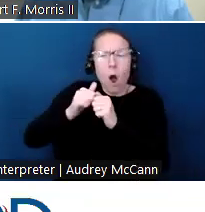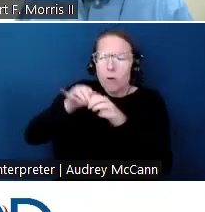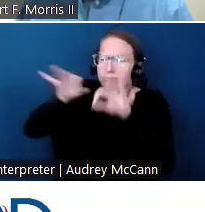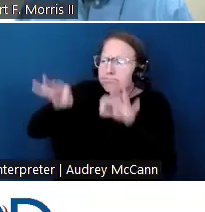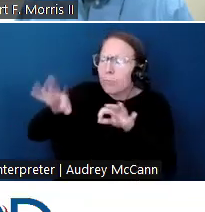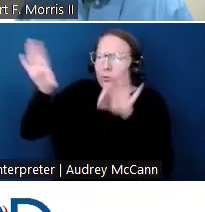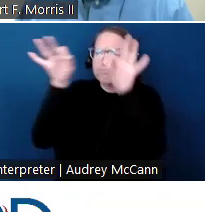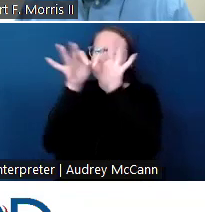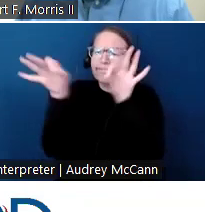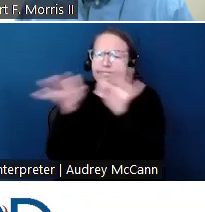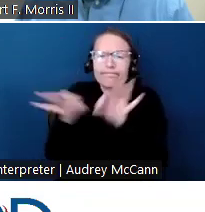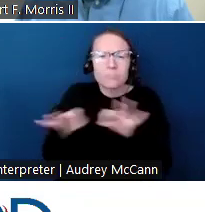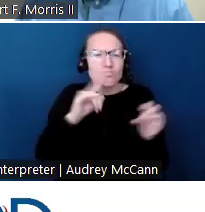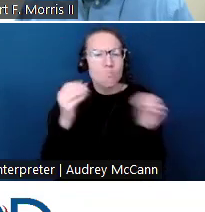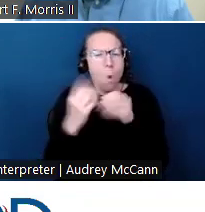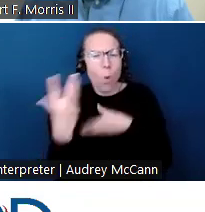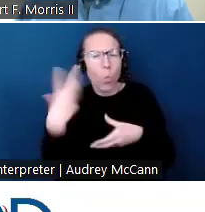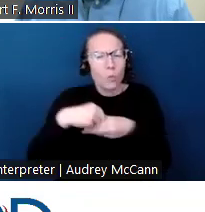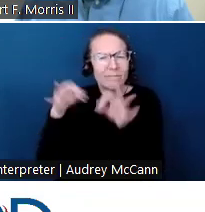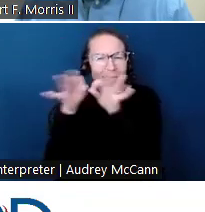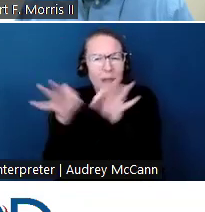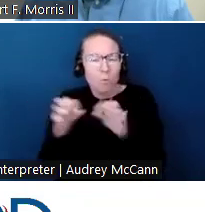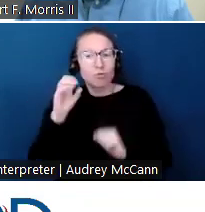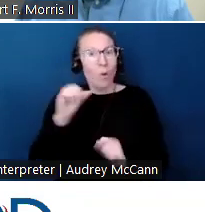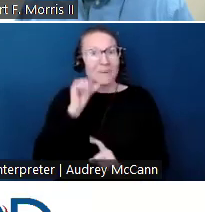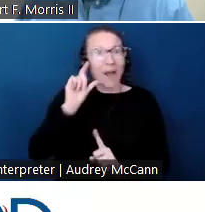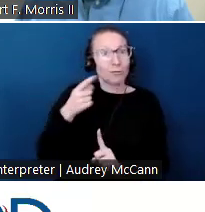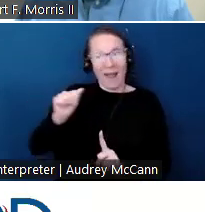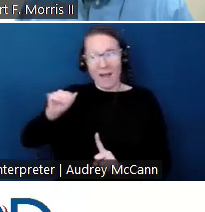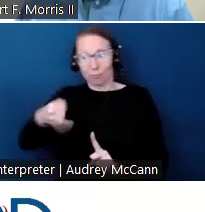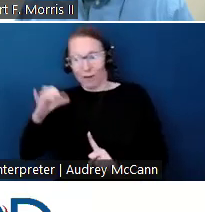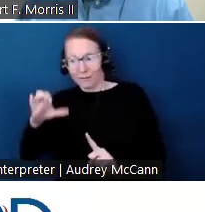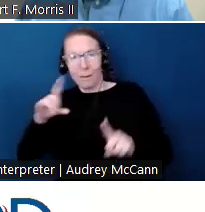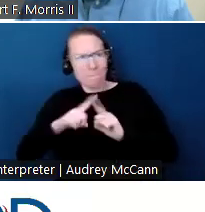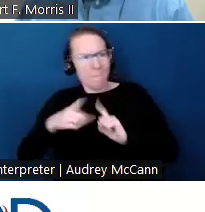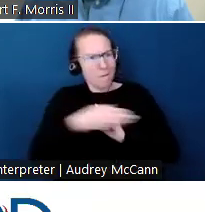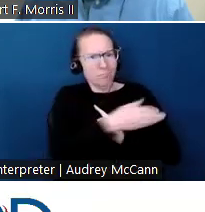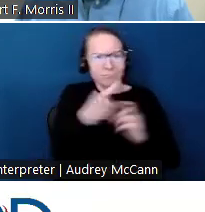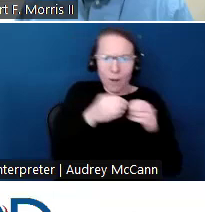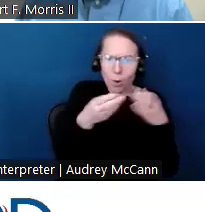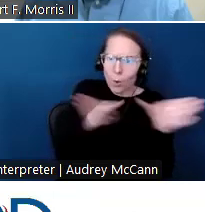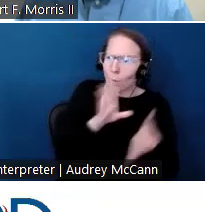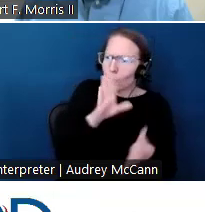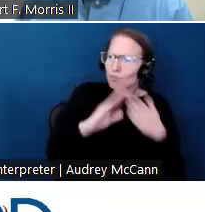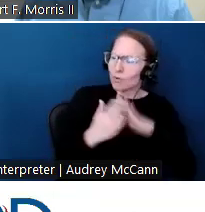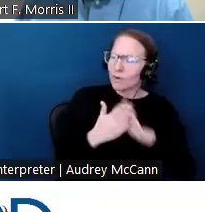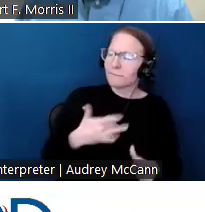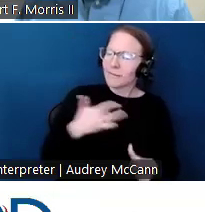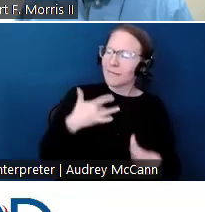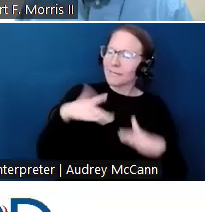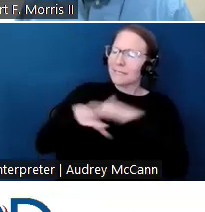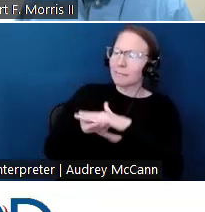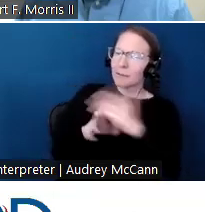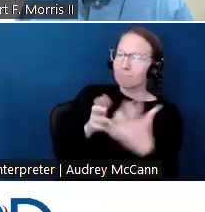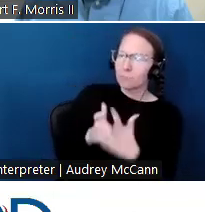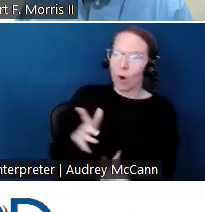within the AJC, but hopefully within our community are feeling some more of those accessibility pieces. So sorry